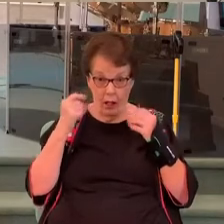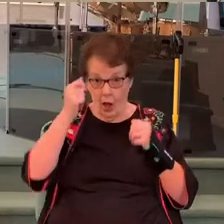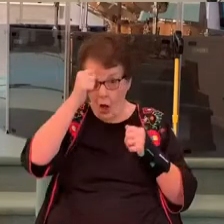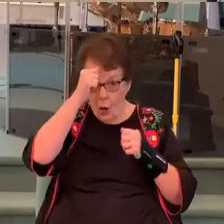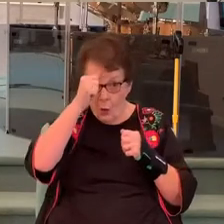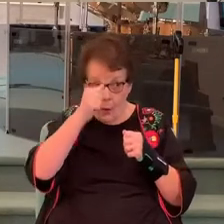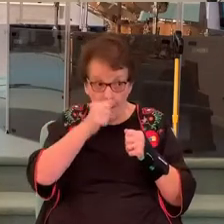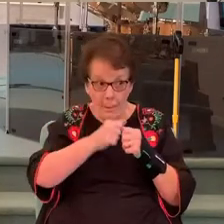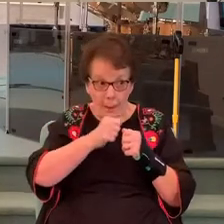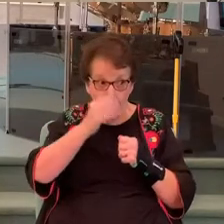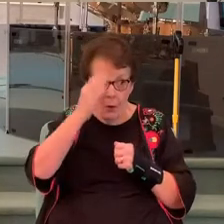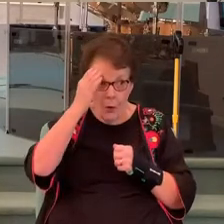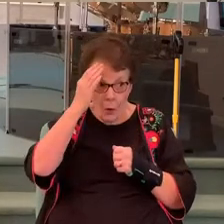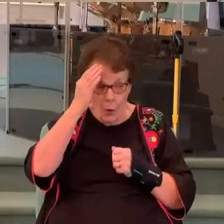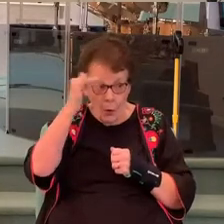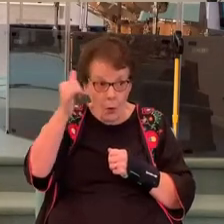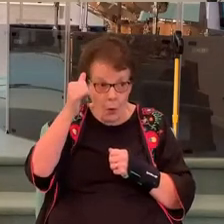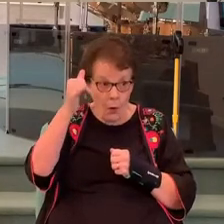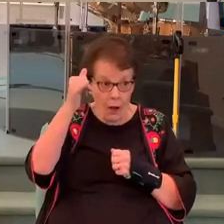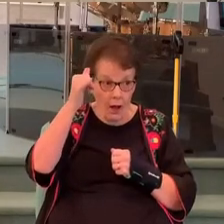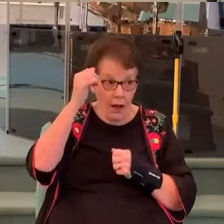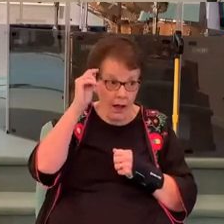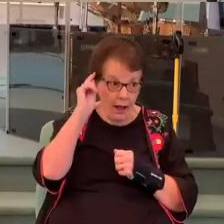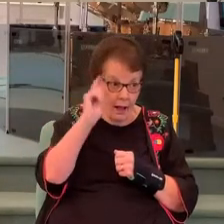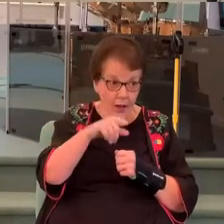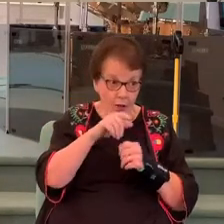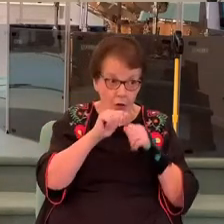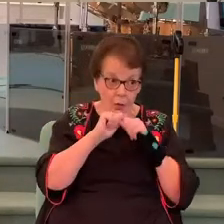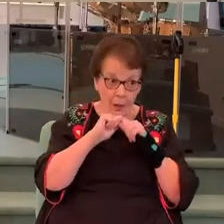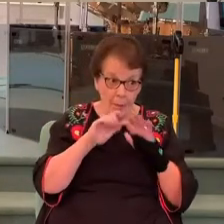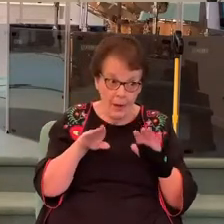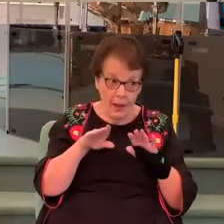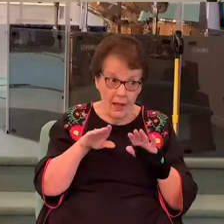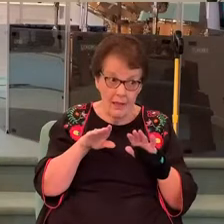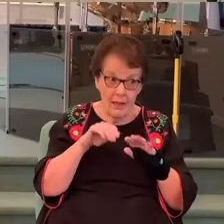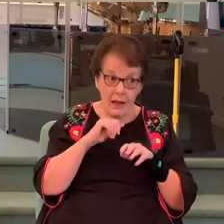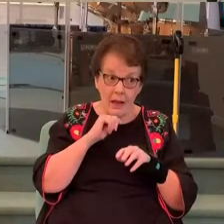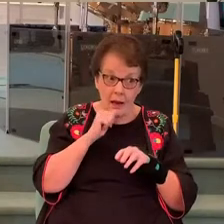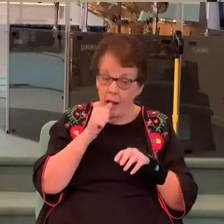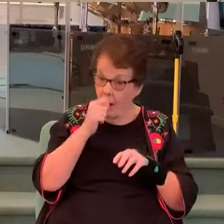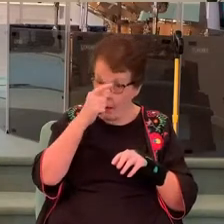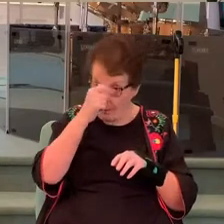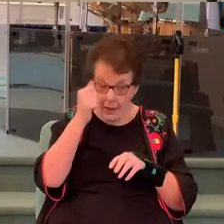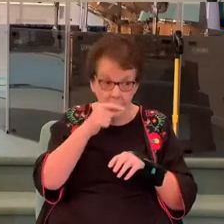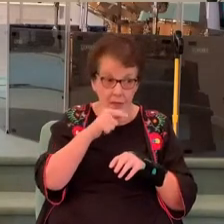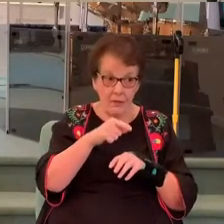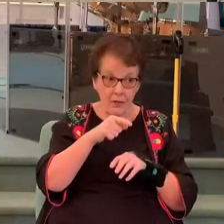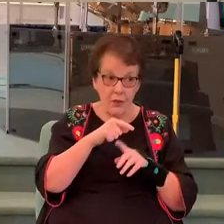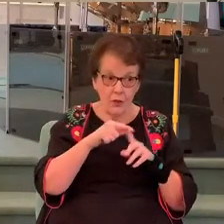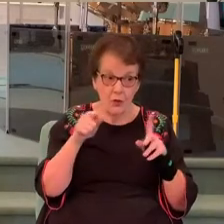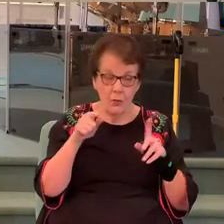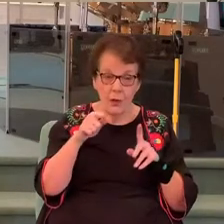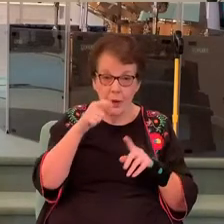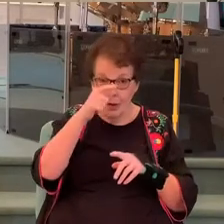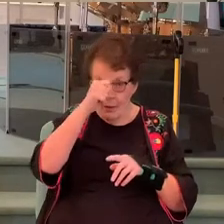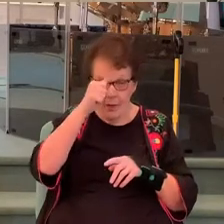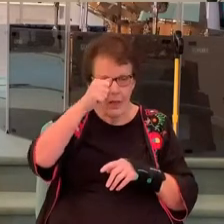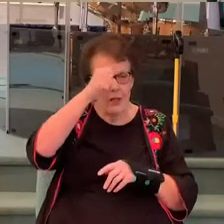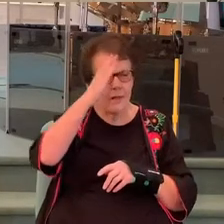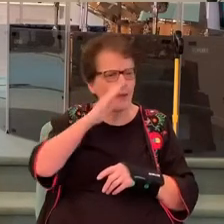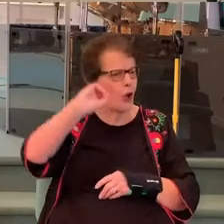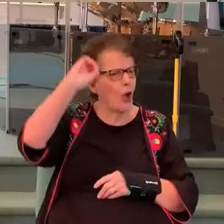Remember why you have been blessed. It is not because of what you have done. It is because of God's unmerited favor on